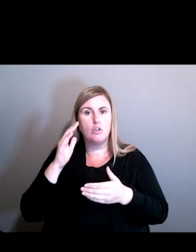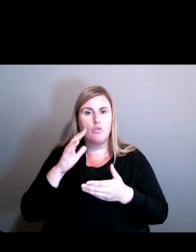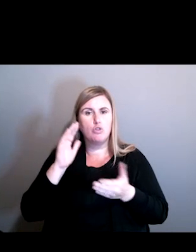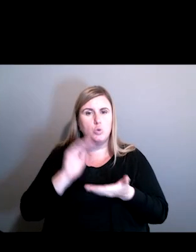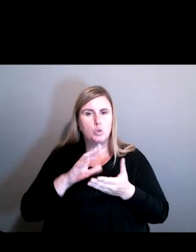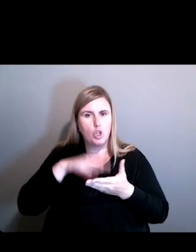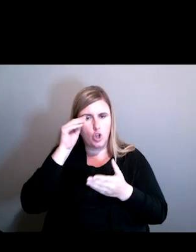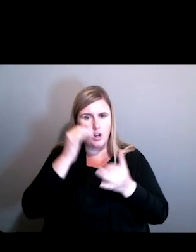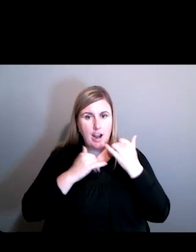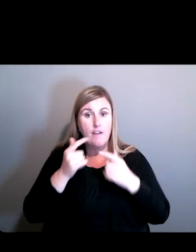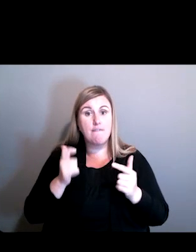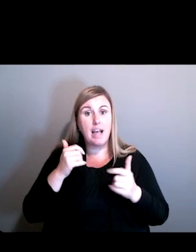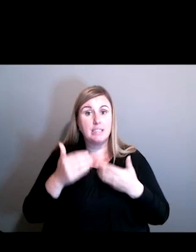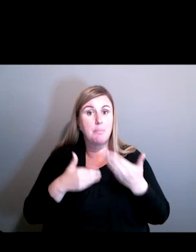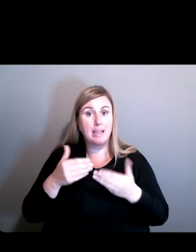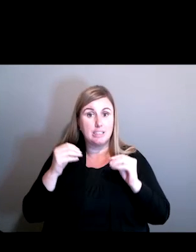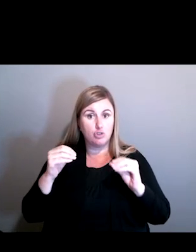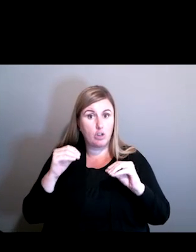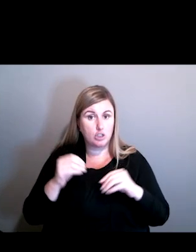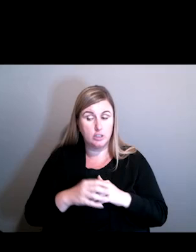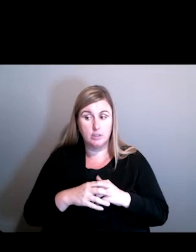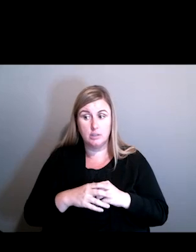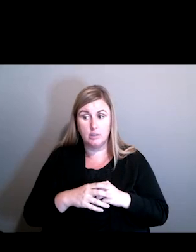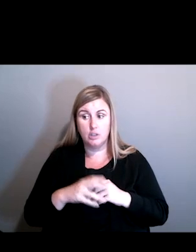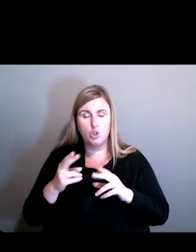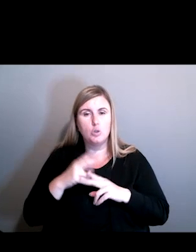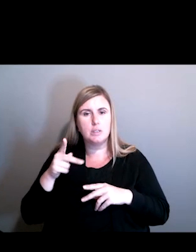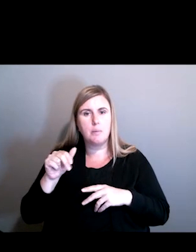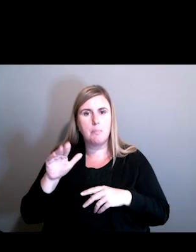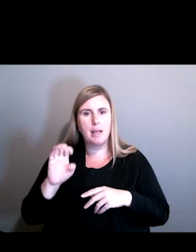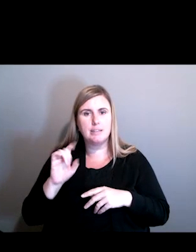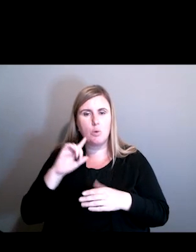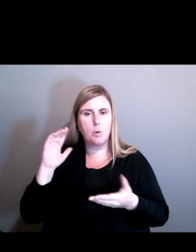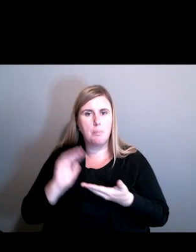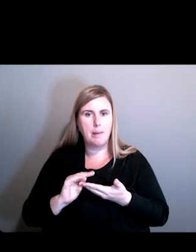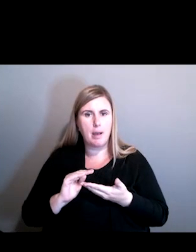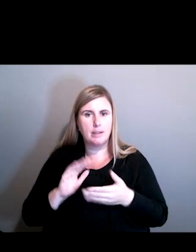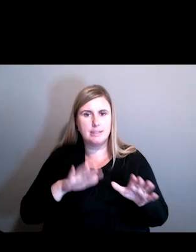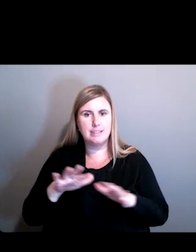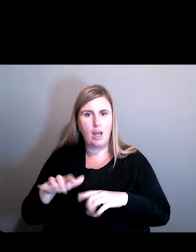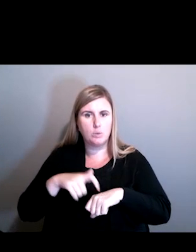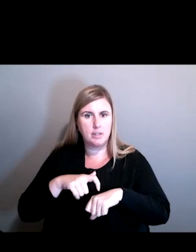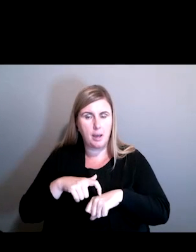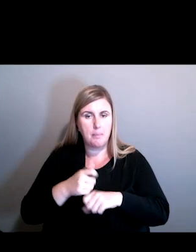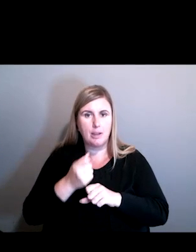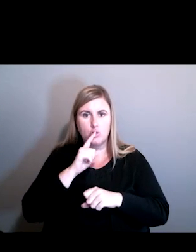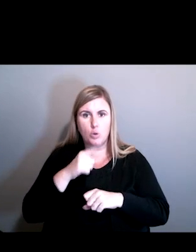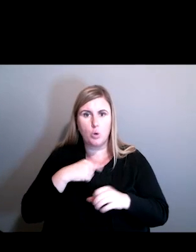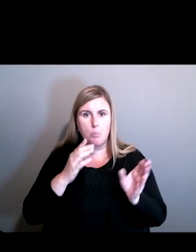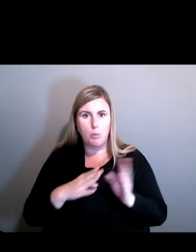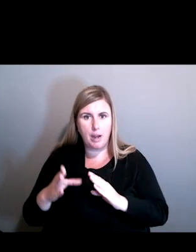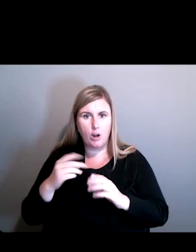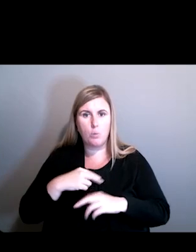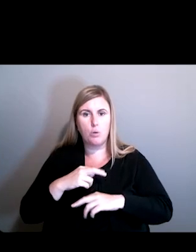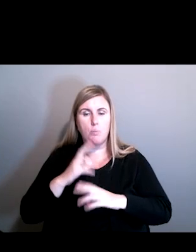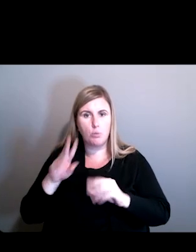a fast-paced instruction, and use a pace that will minimize that downtime, making sure that we are prepared